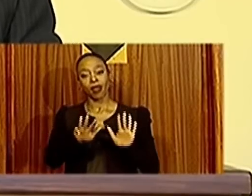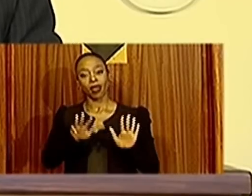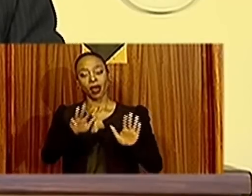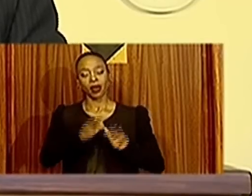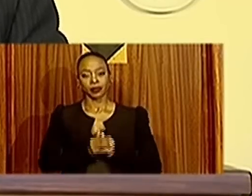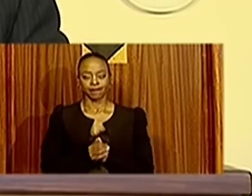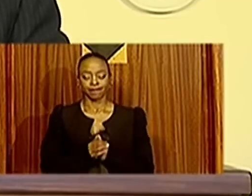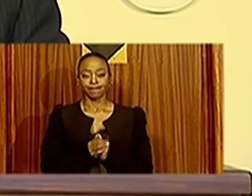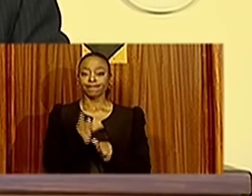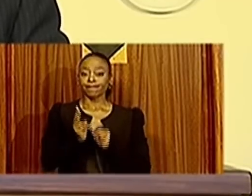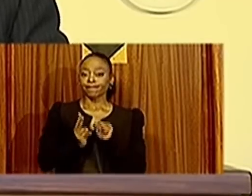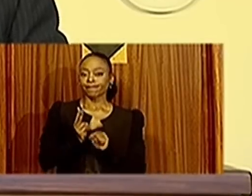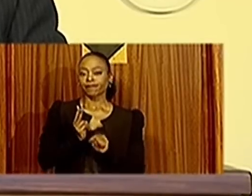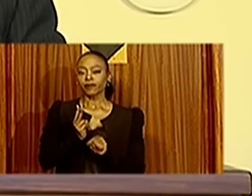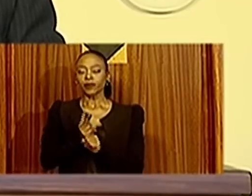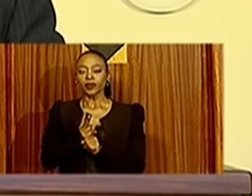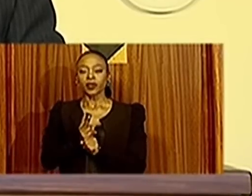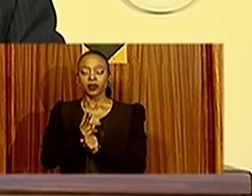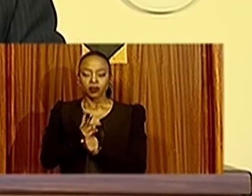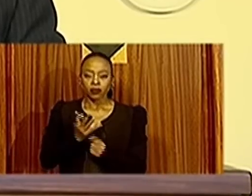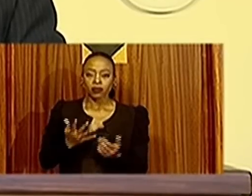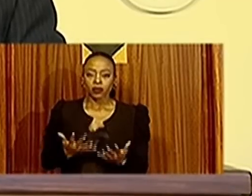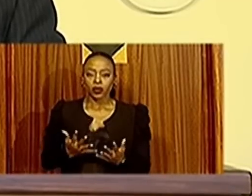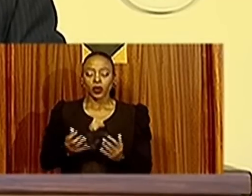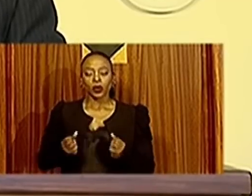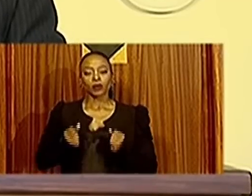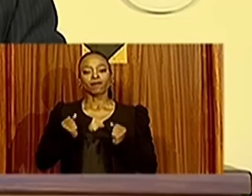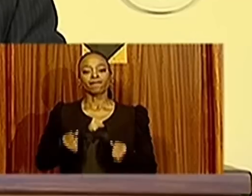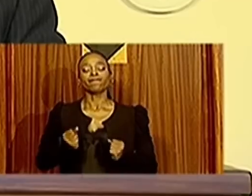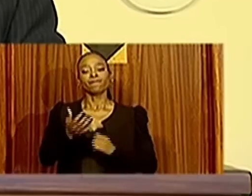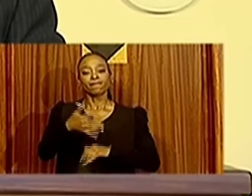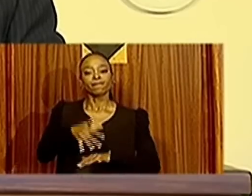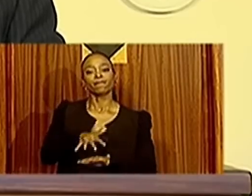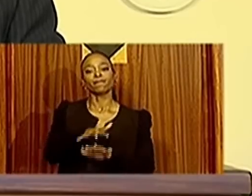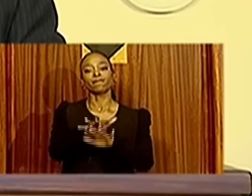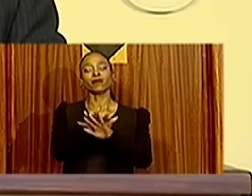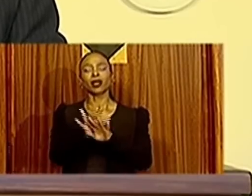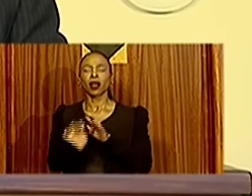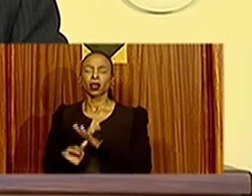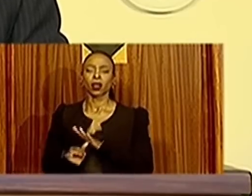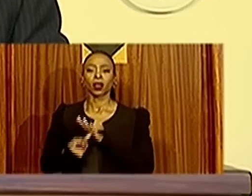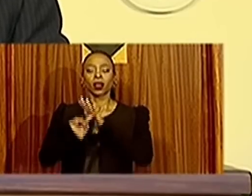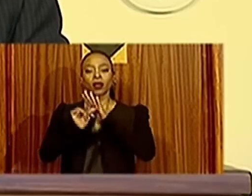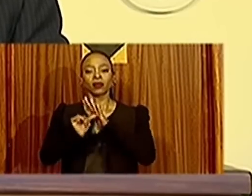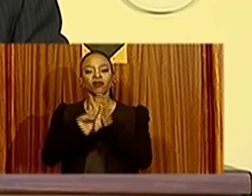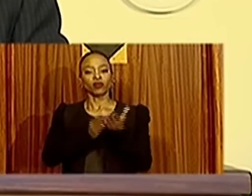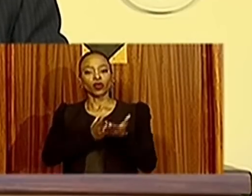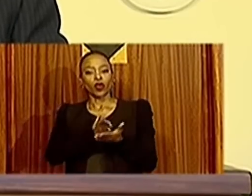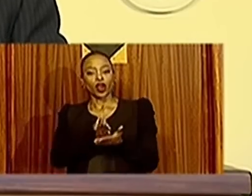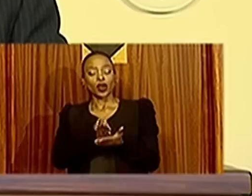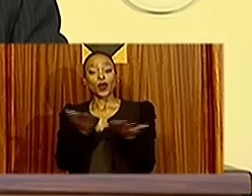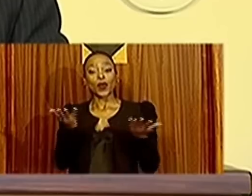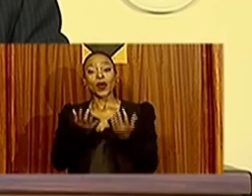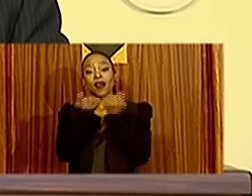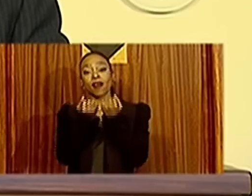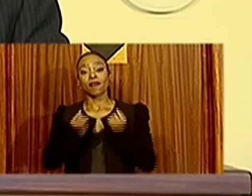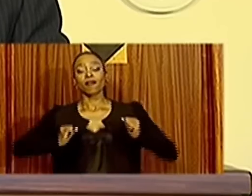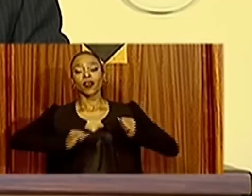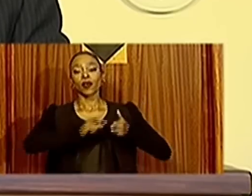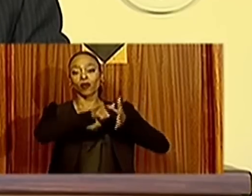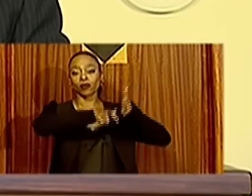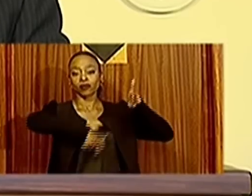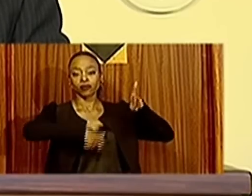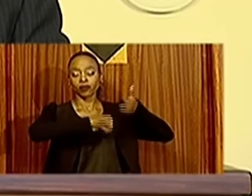will once again assert the fundamental principle articulated in the Freedom Charter that no